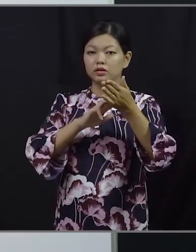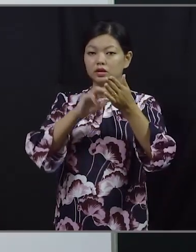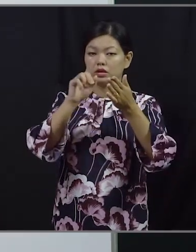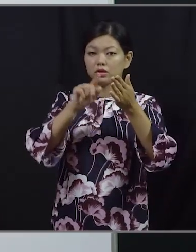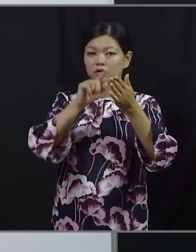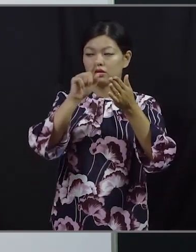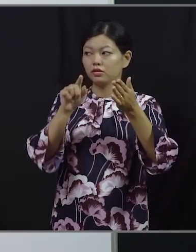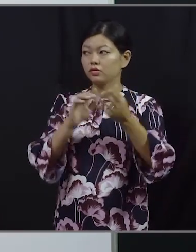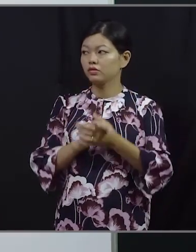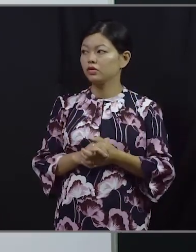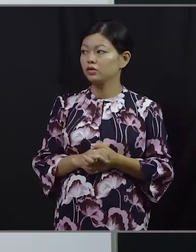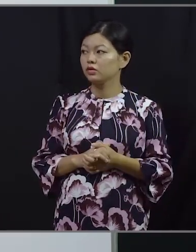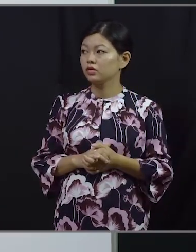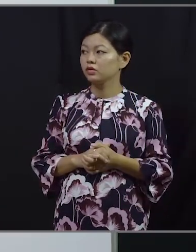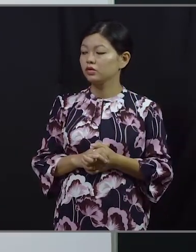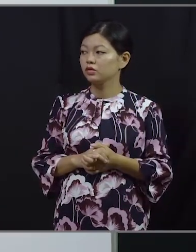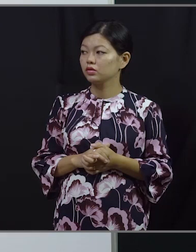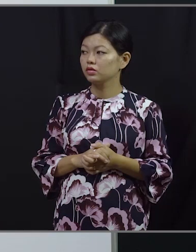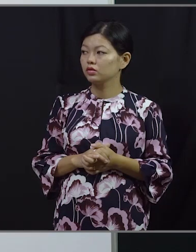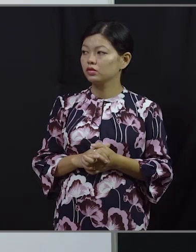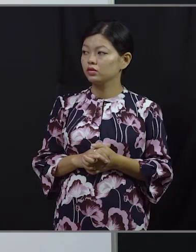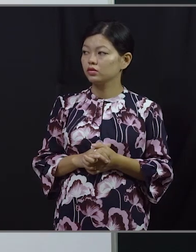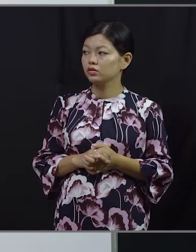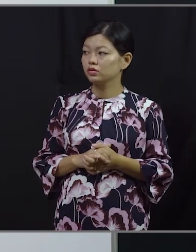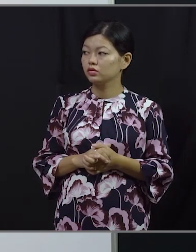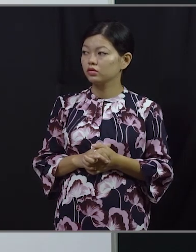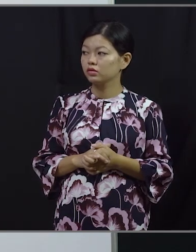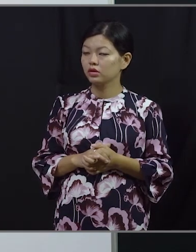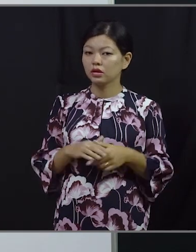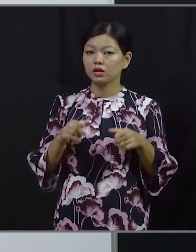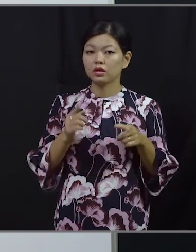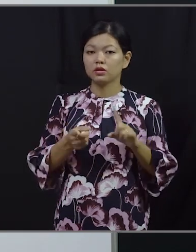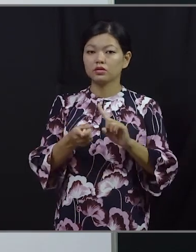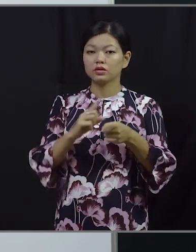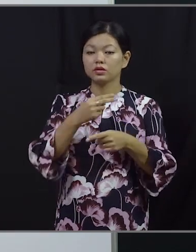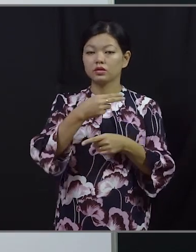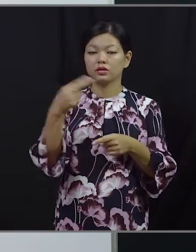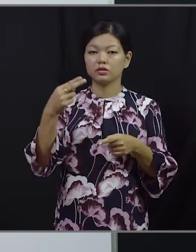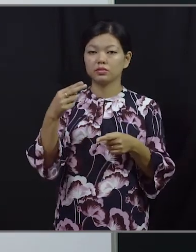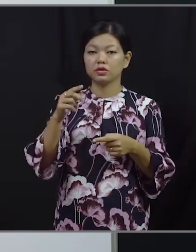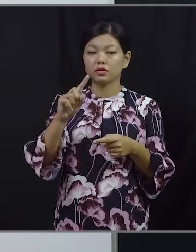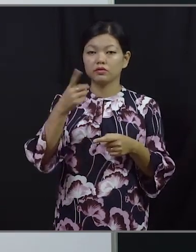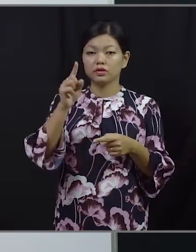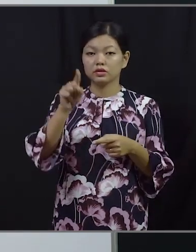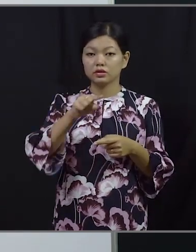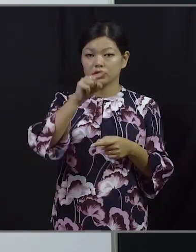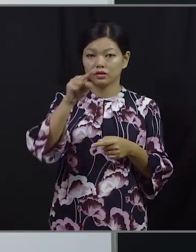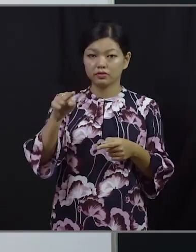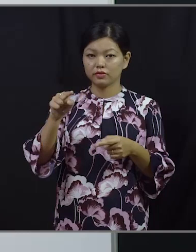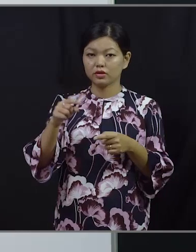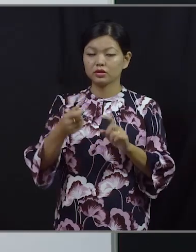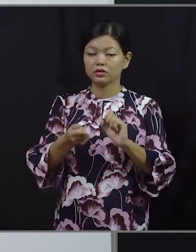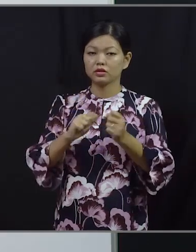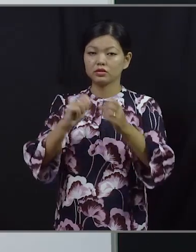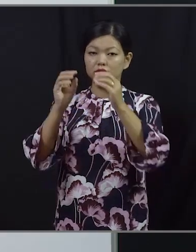simplicity, let's replace the value. Okay, let me take this alpha as beta, and this as angle subtended by the object is